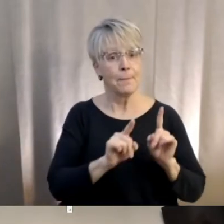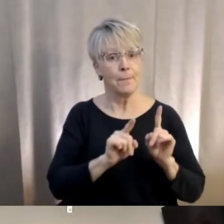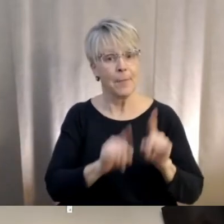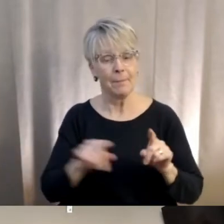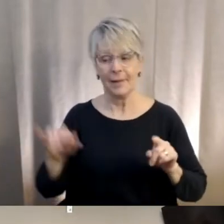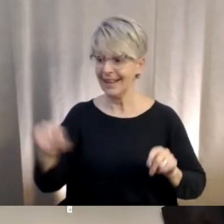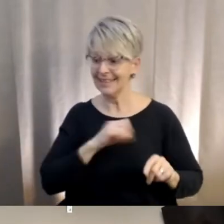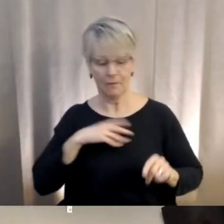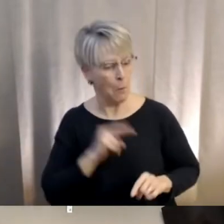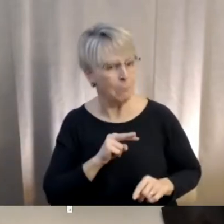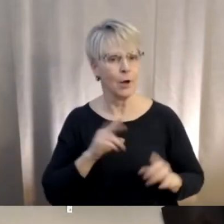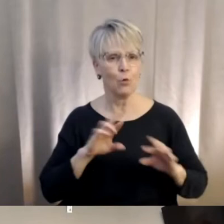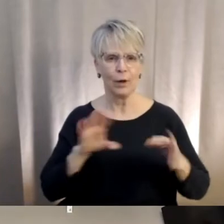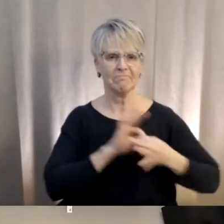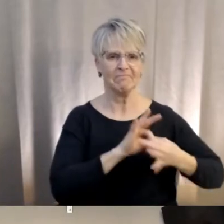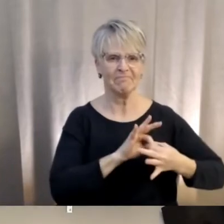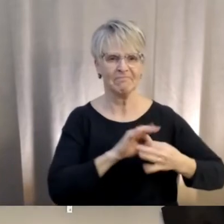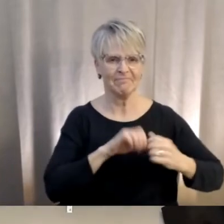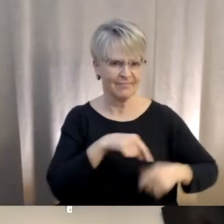us, that